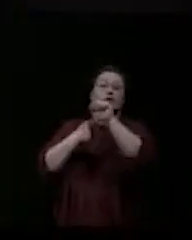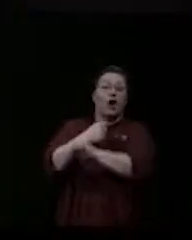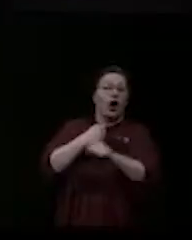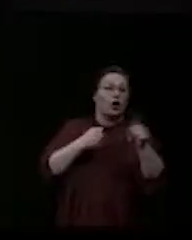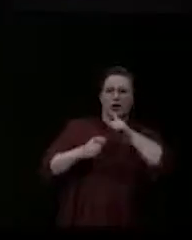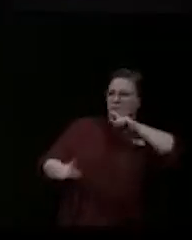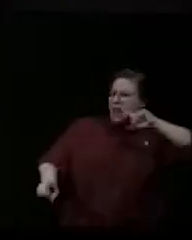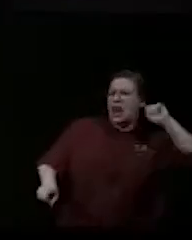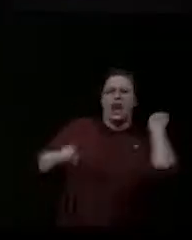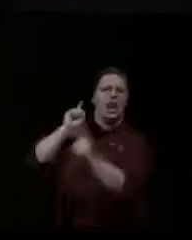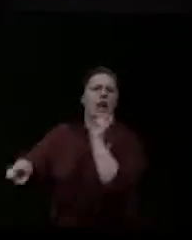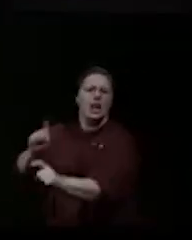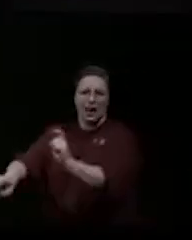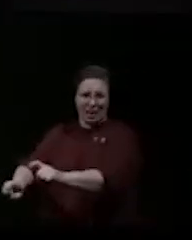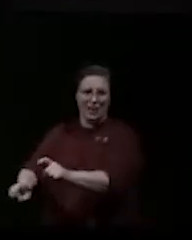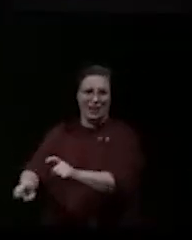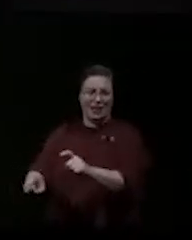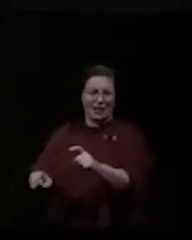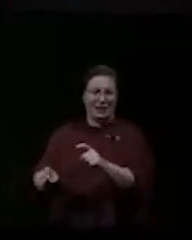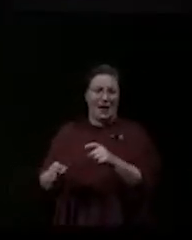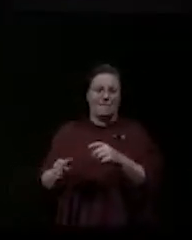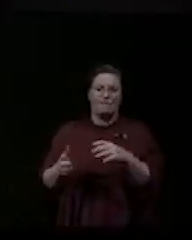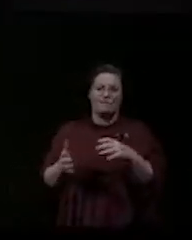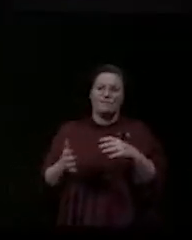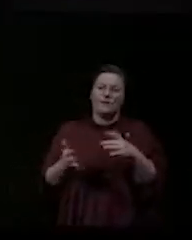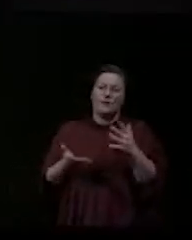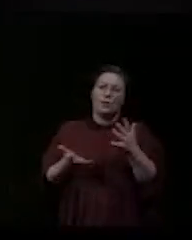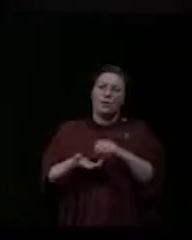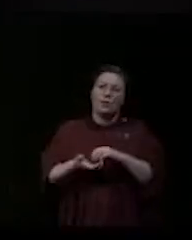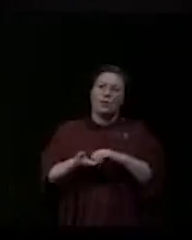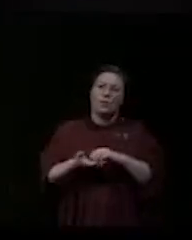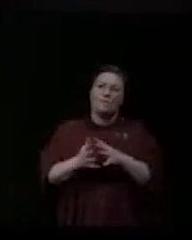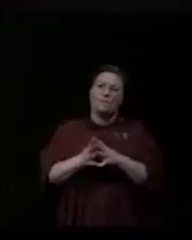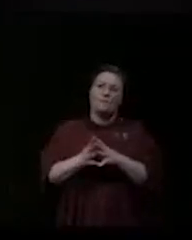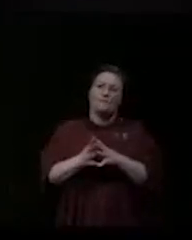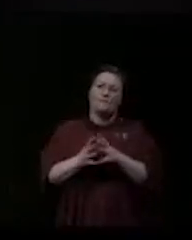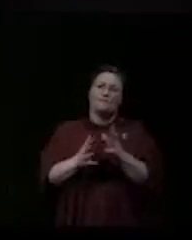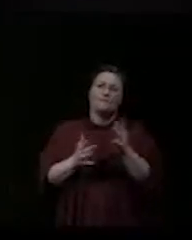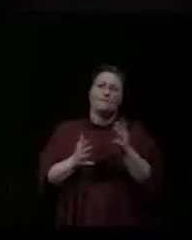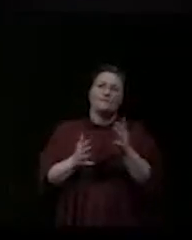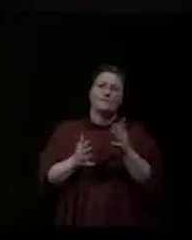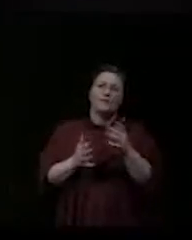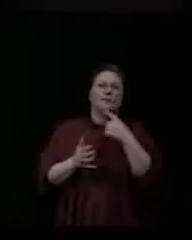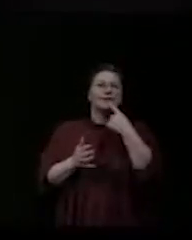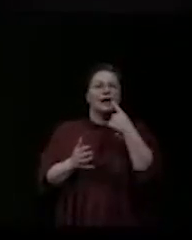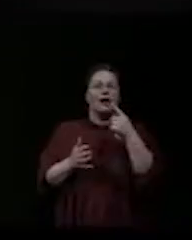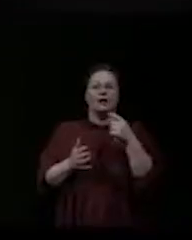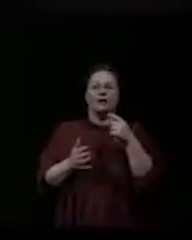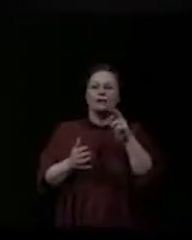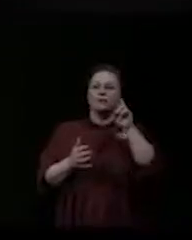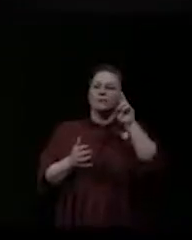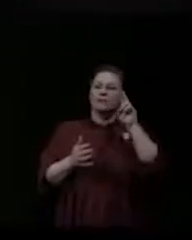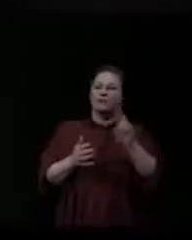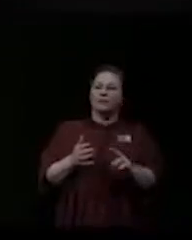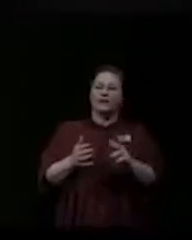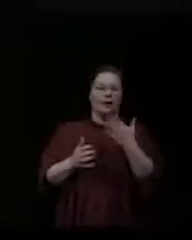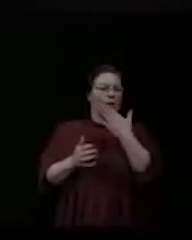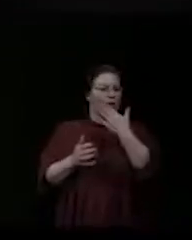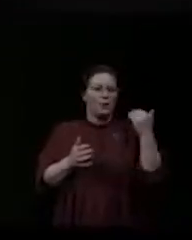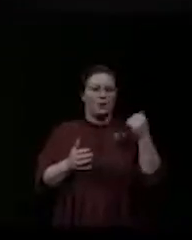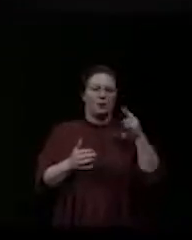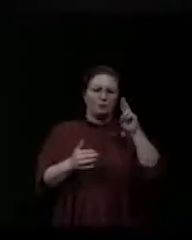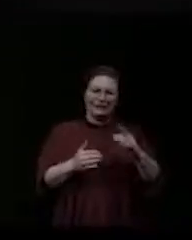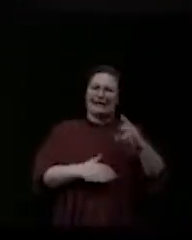right to defend human rights, you know. And it is something that nobody has really grappled with.